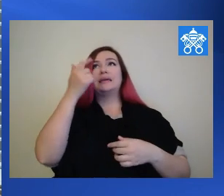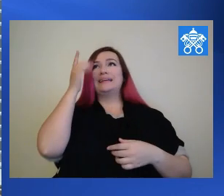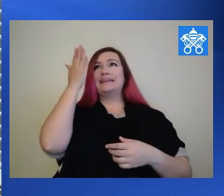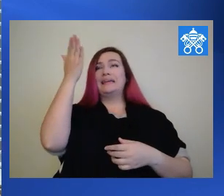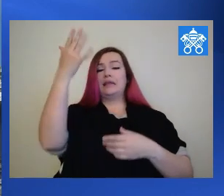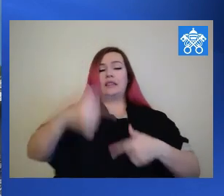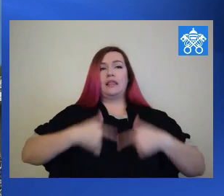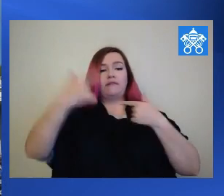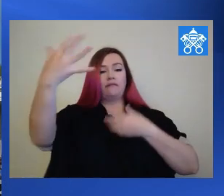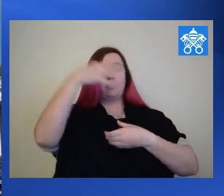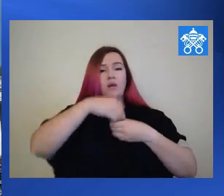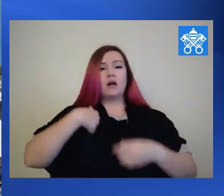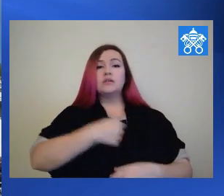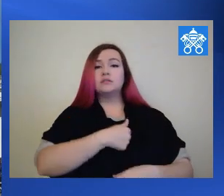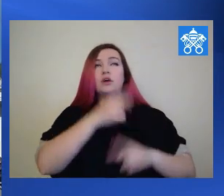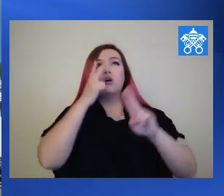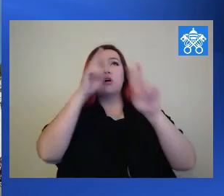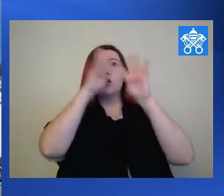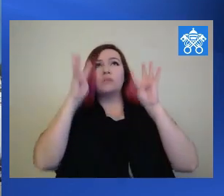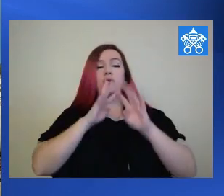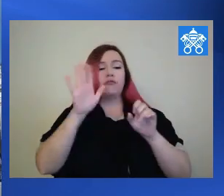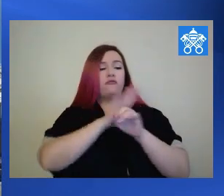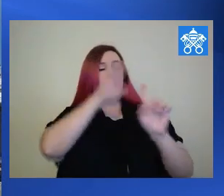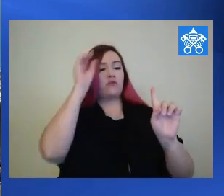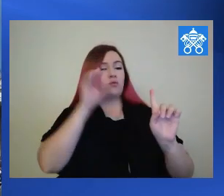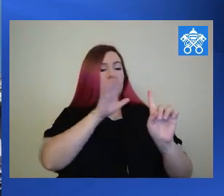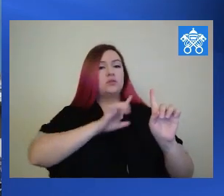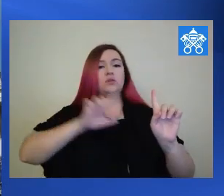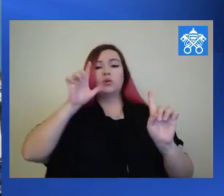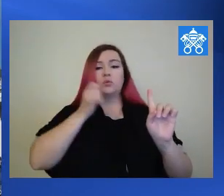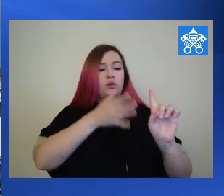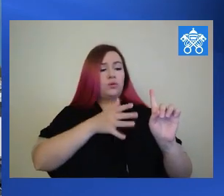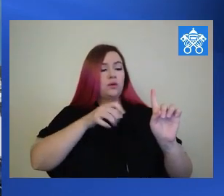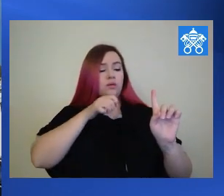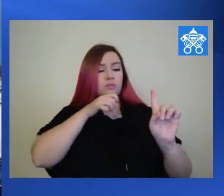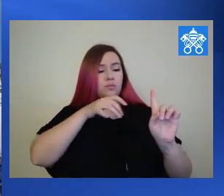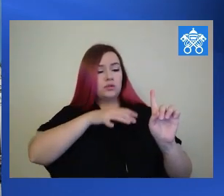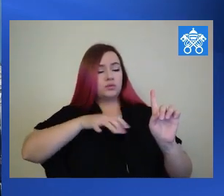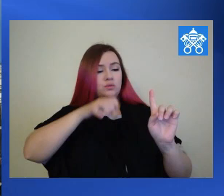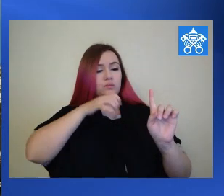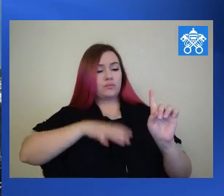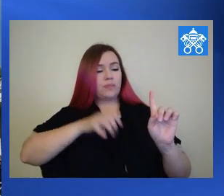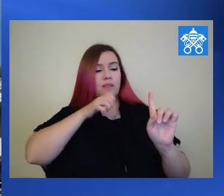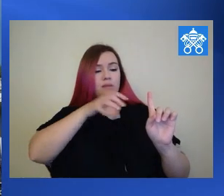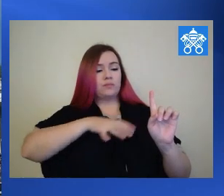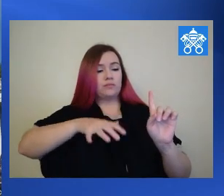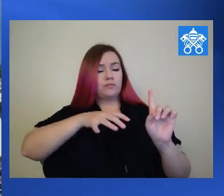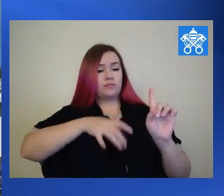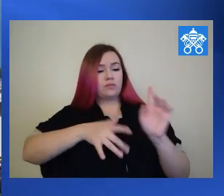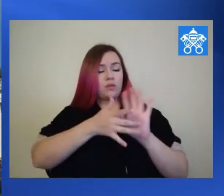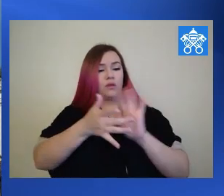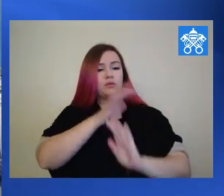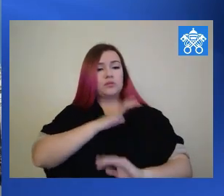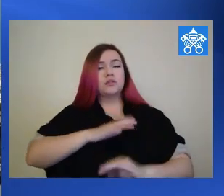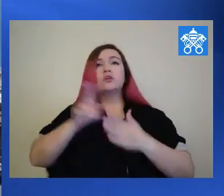tecum, benedicta tui mulieribus et benedictus fructus ventris tui, Iesus. Sancta Maria, Mater Dei, ora pro